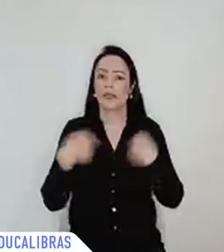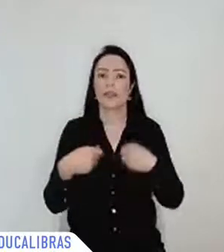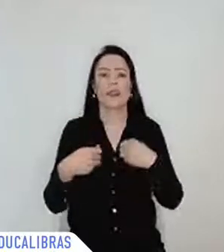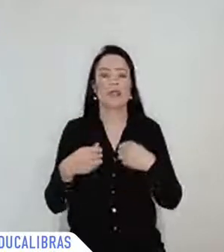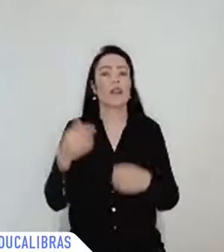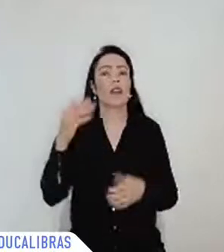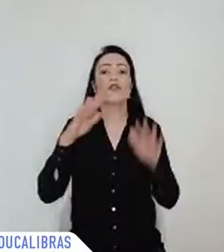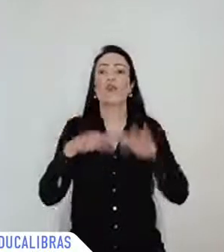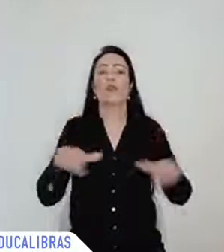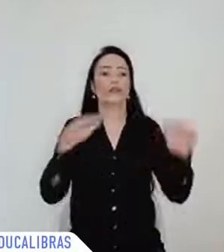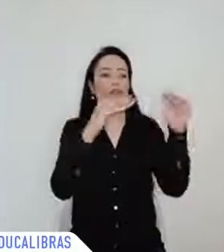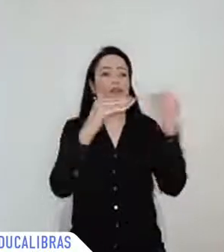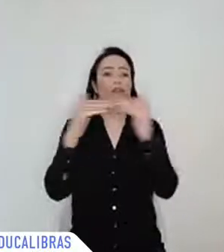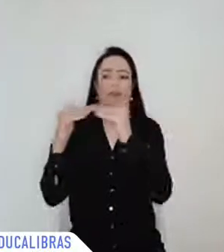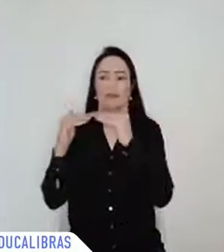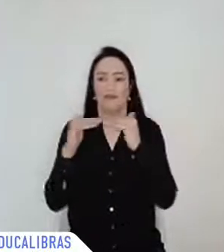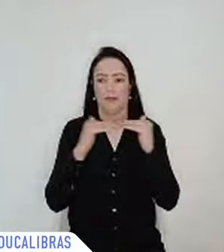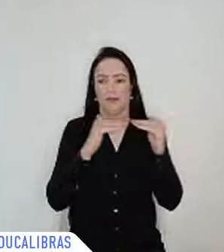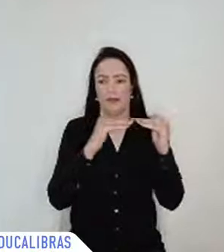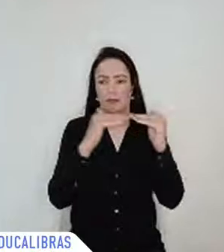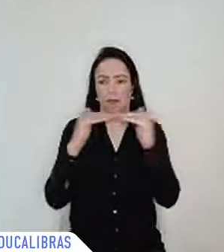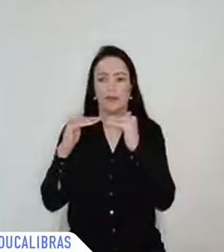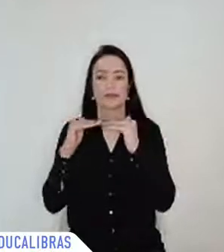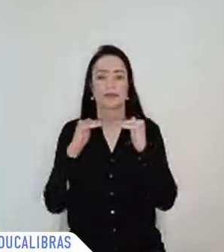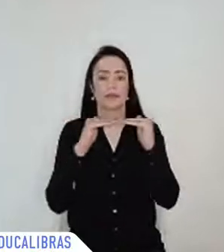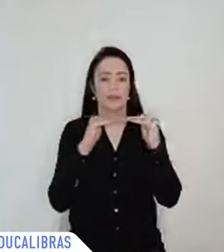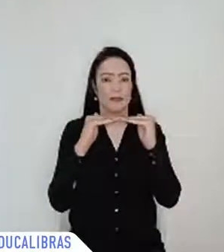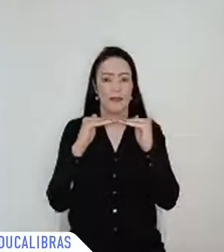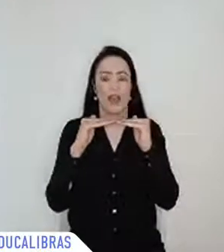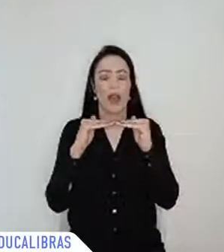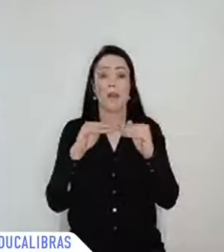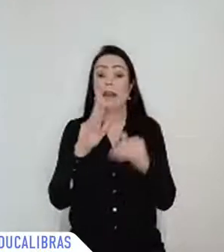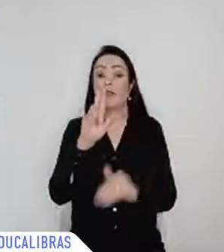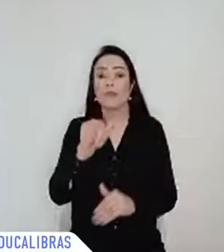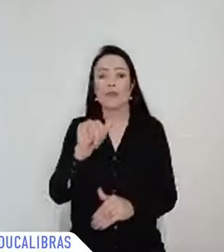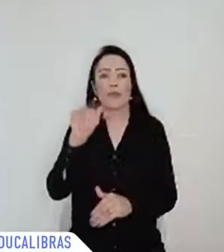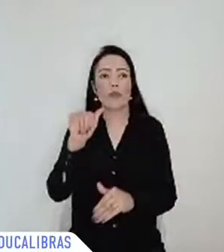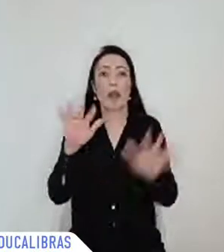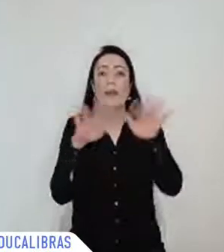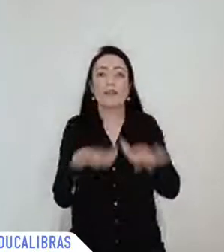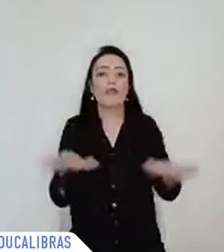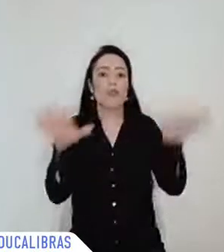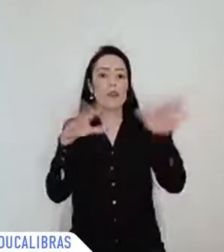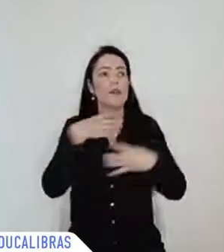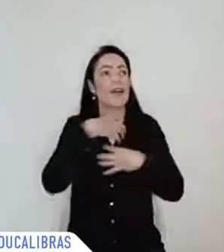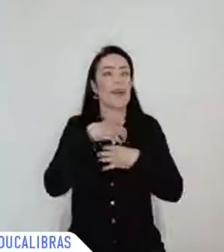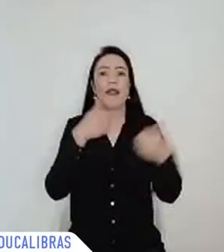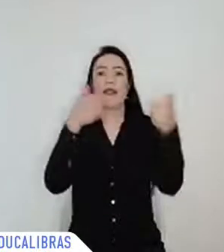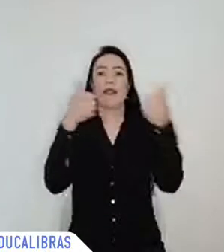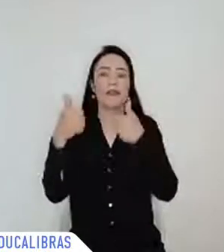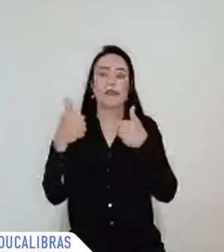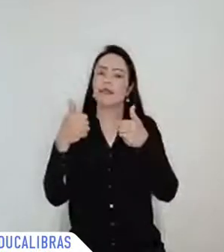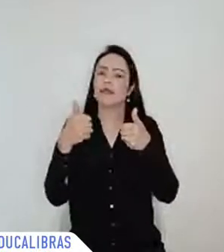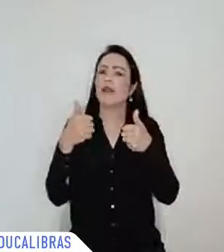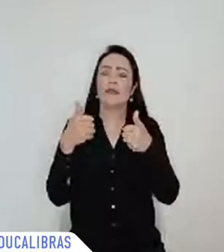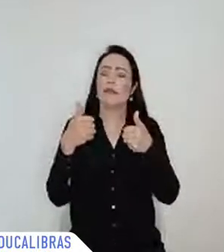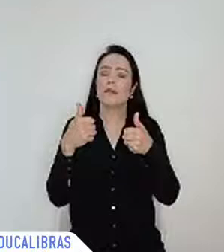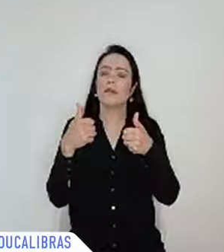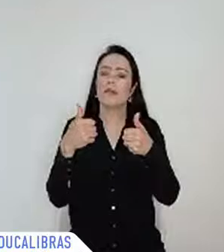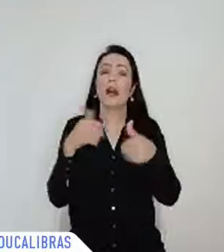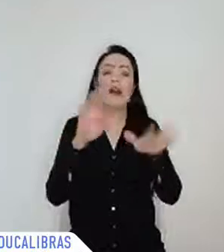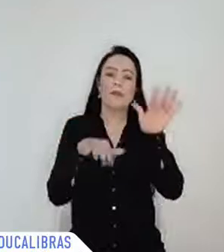because it needs to be built in a consensus, and the consensus is never going to